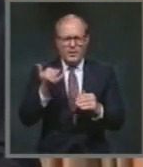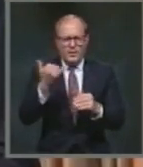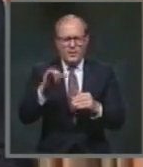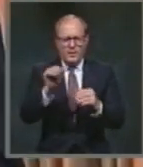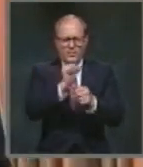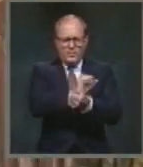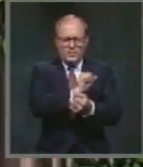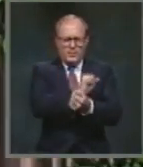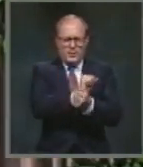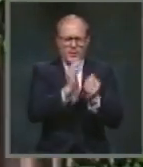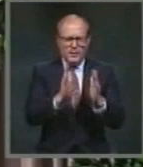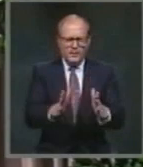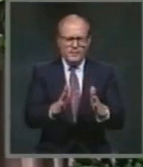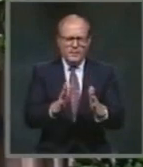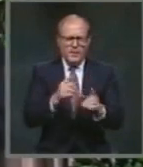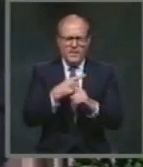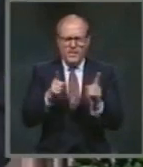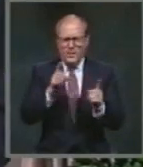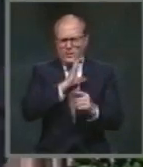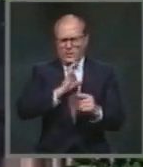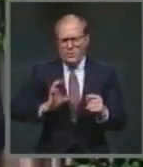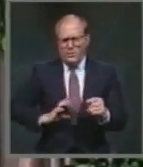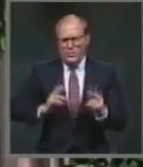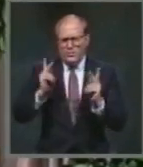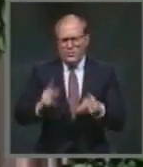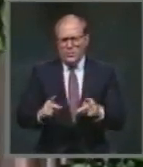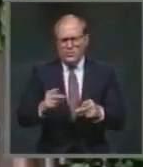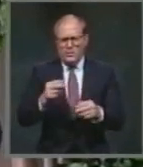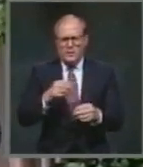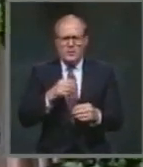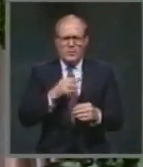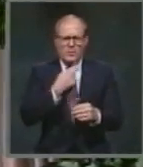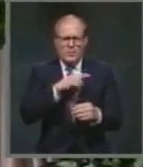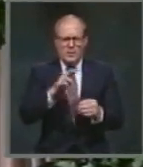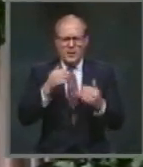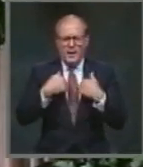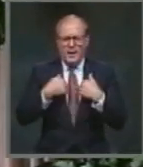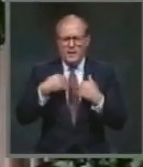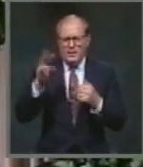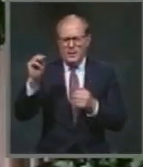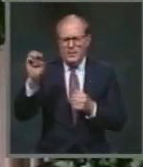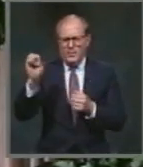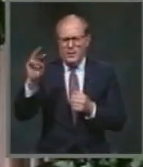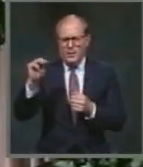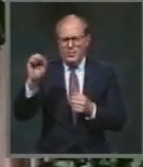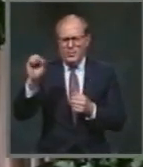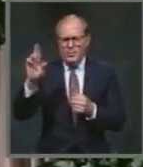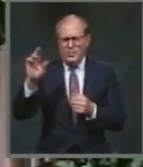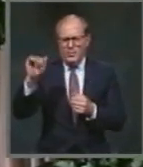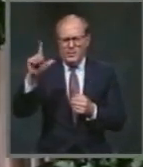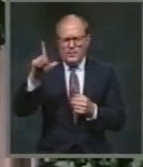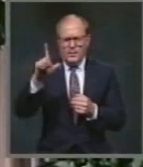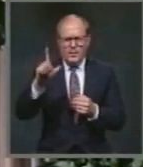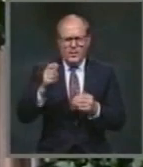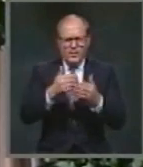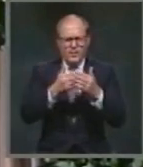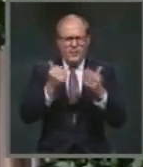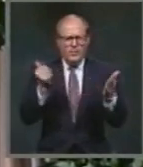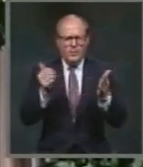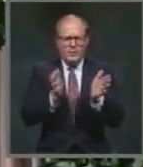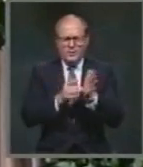nations. Well, Christianity also has its memorial. The night before his agonizing